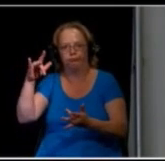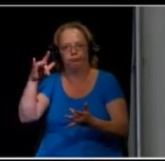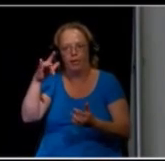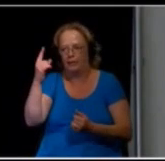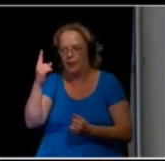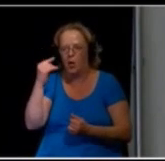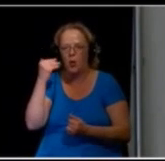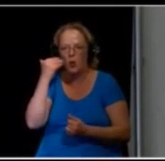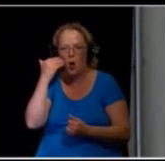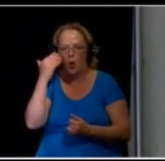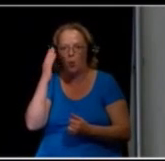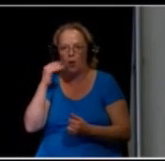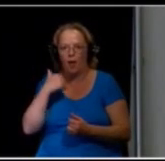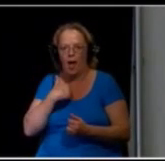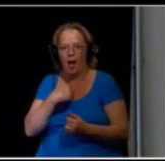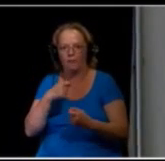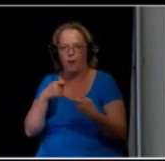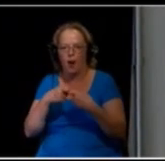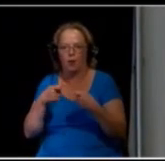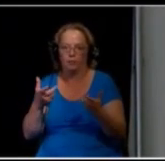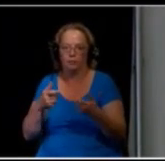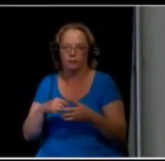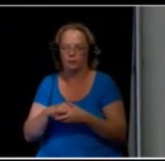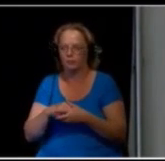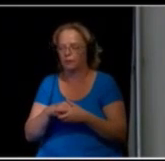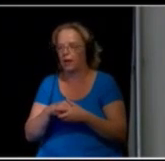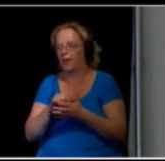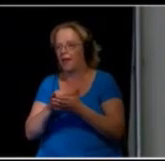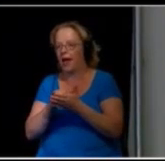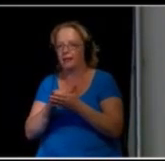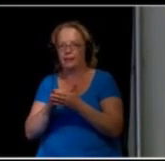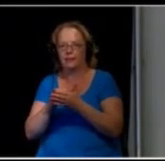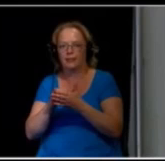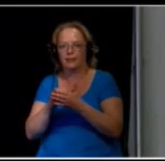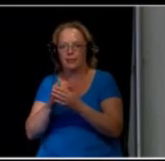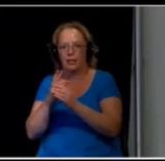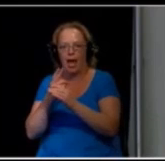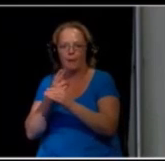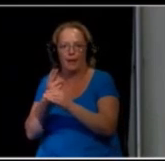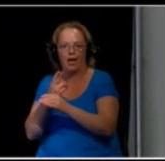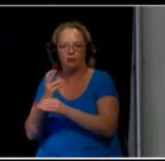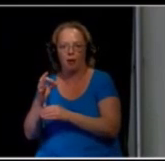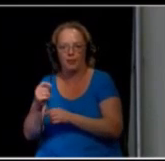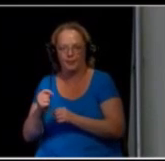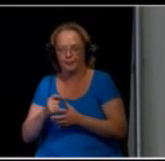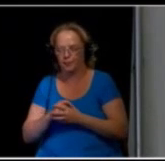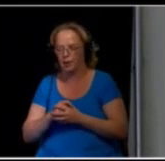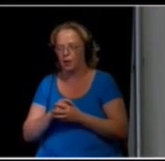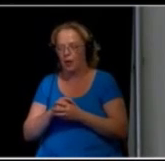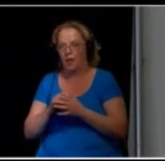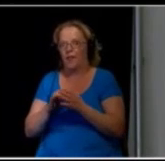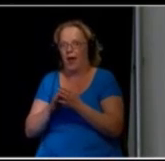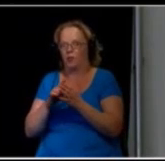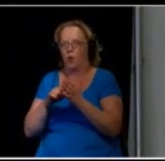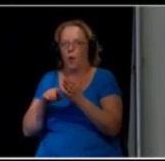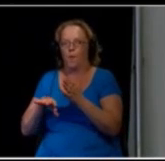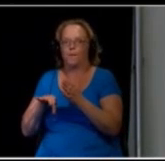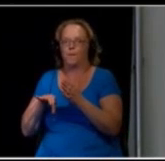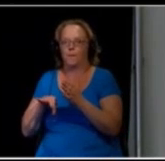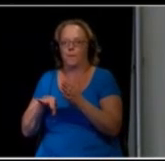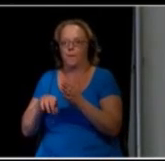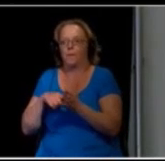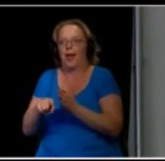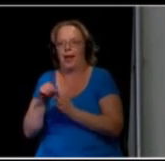power. And that's the application. So that's really one would be paying to have that